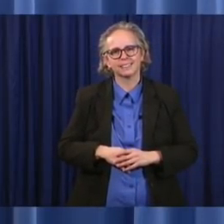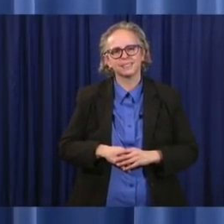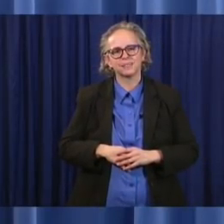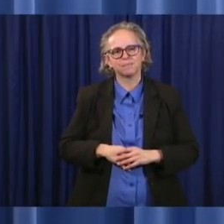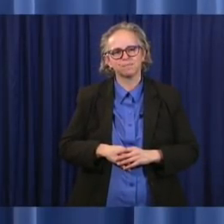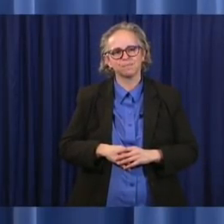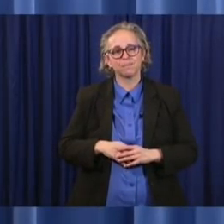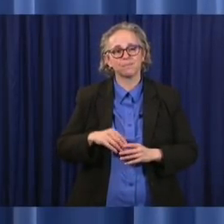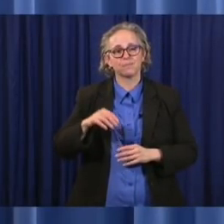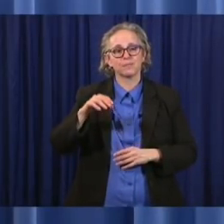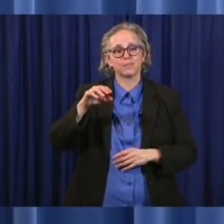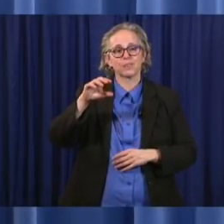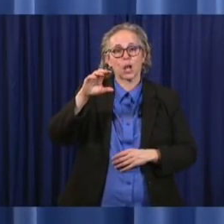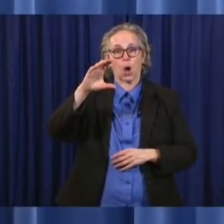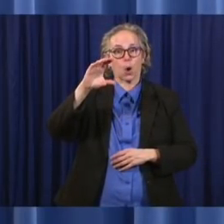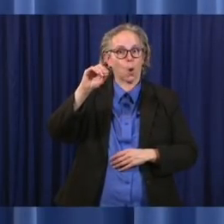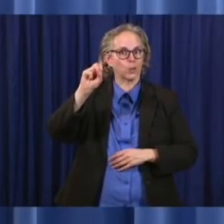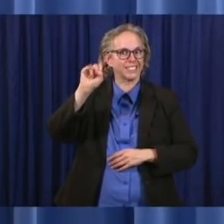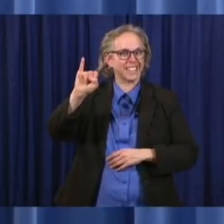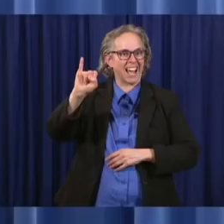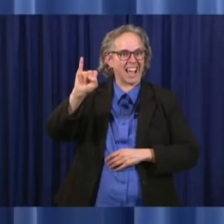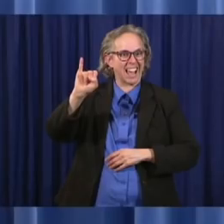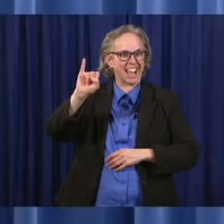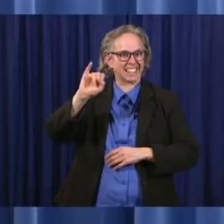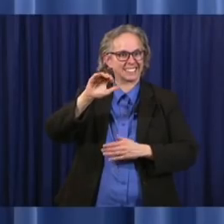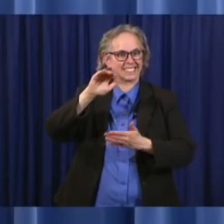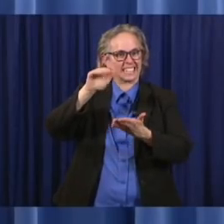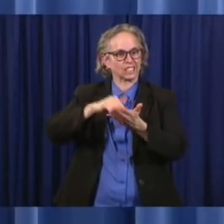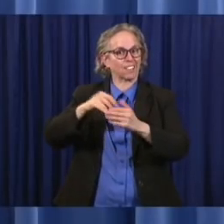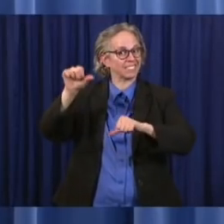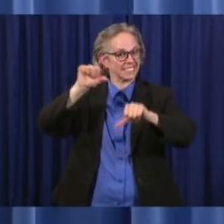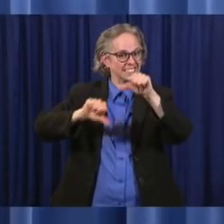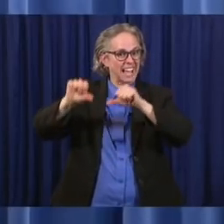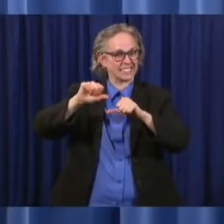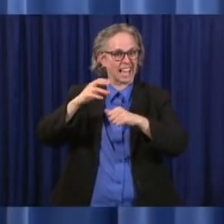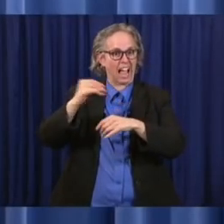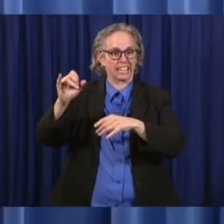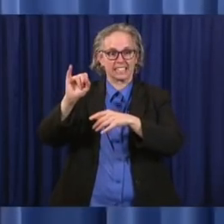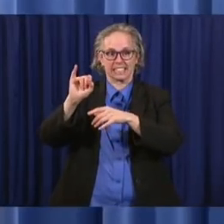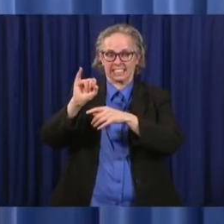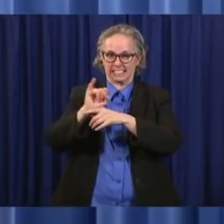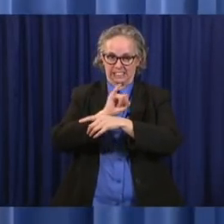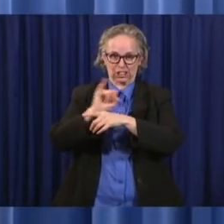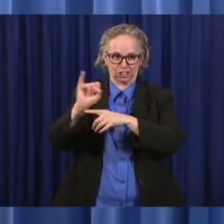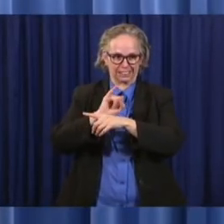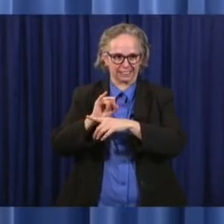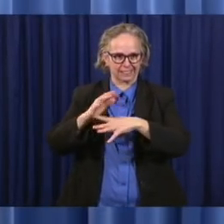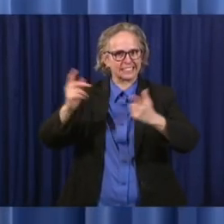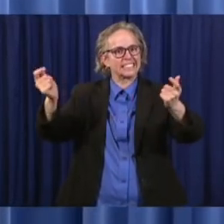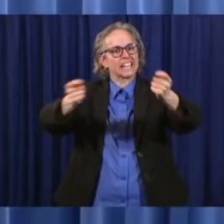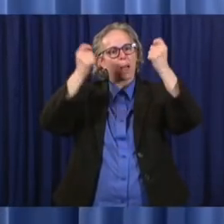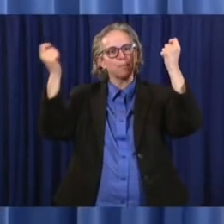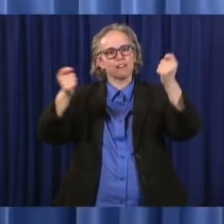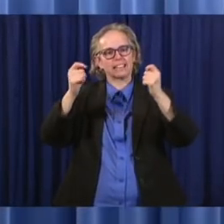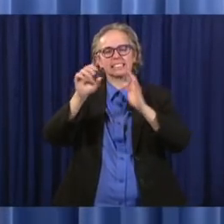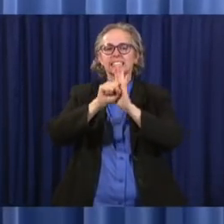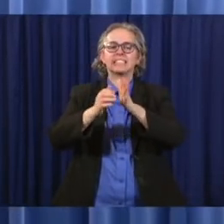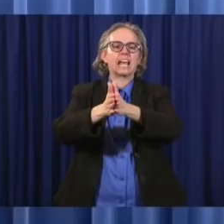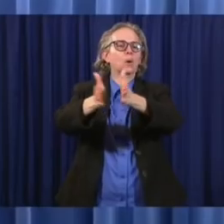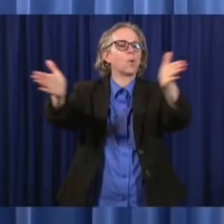COSI, the Center of Science and Industry in Columbus, is celebrating its statewide science festival online this